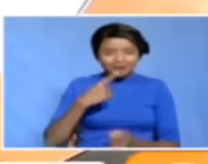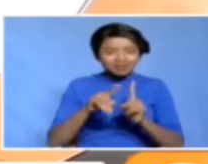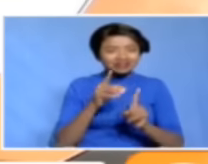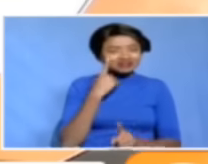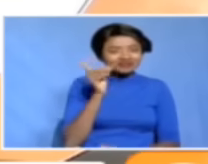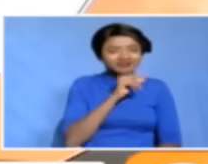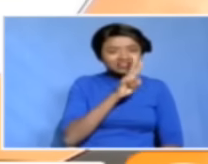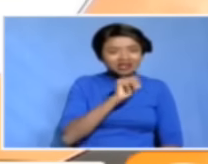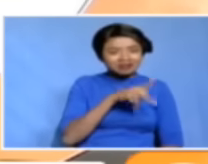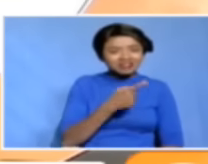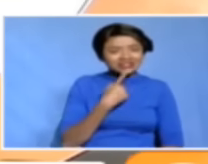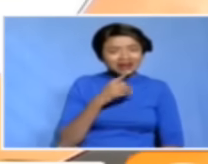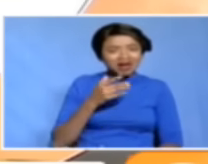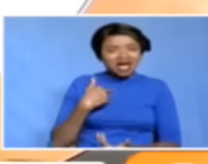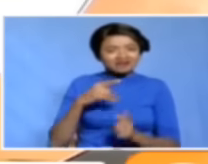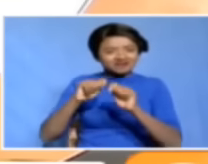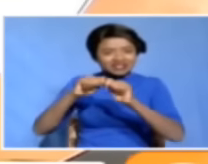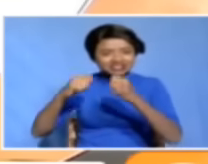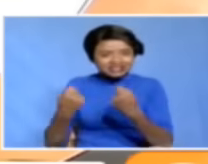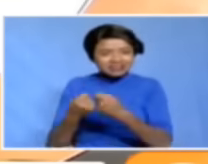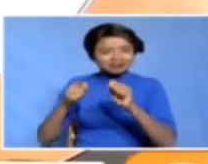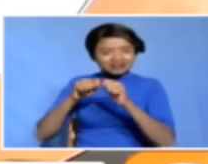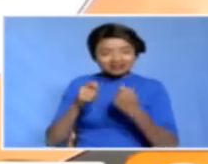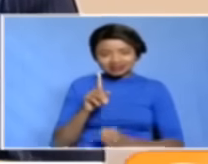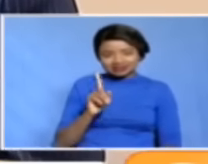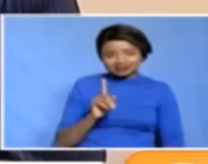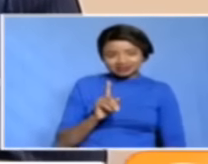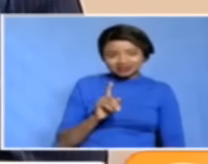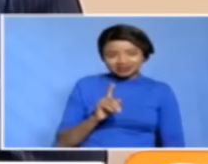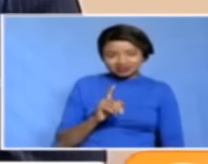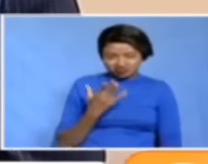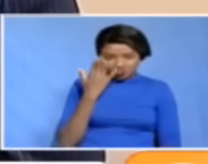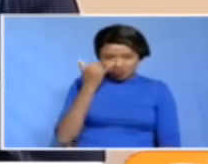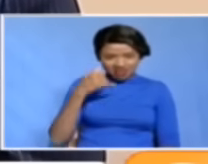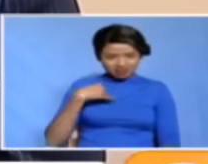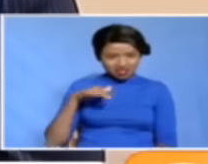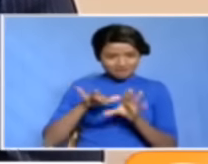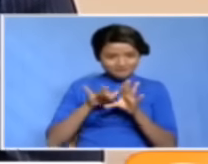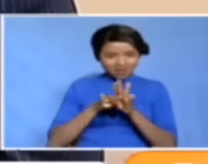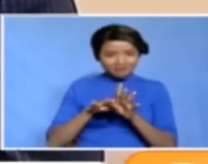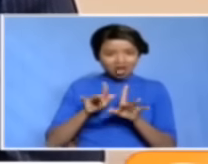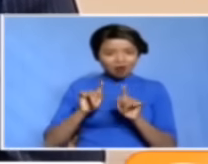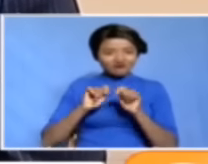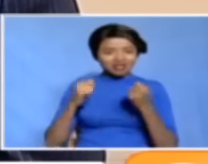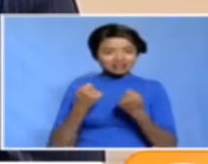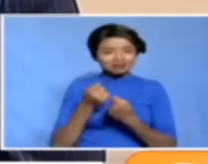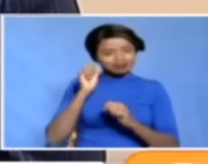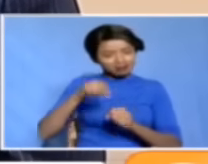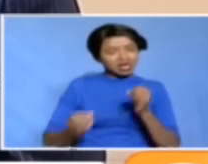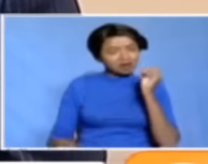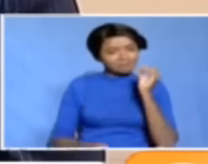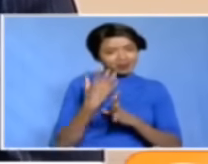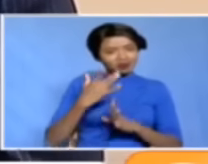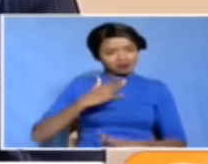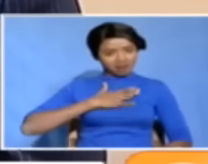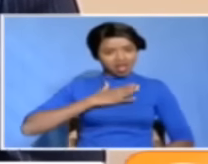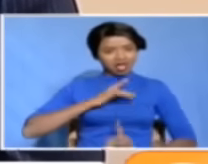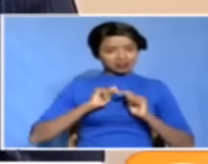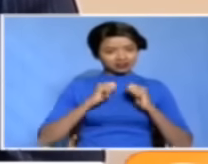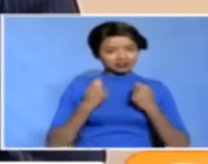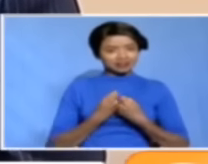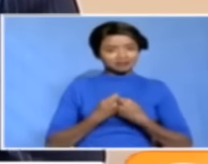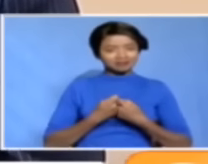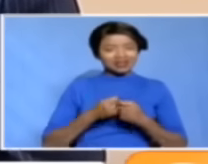existing. No. Let me tell you, why should I be a member of a team? I mean, I can create my own team. And the team that I belong